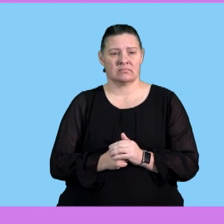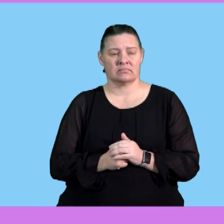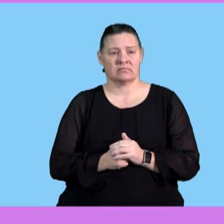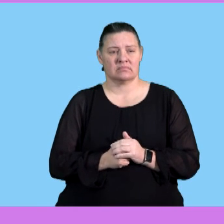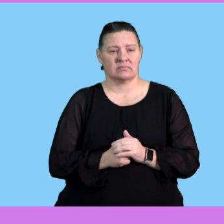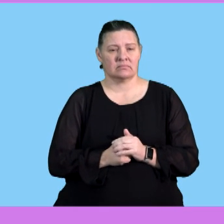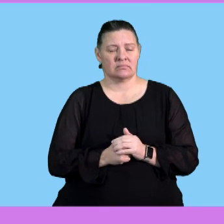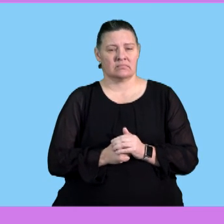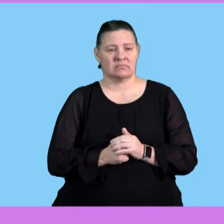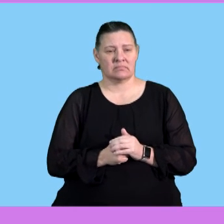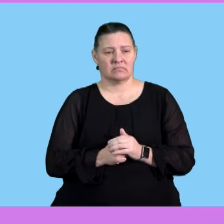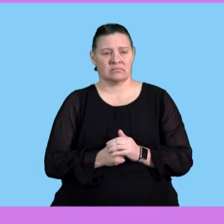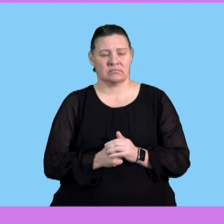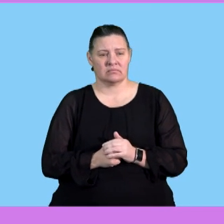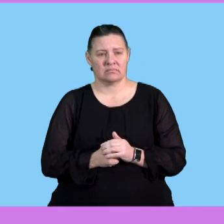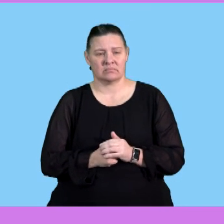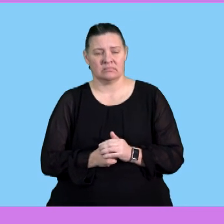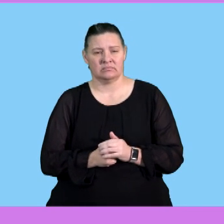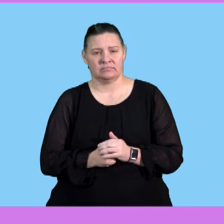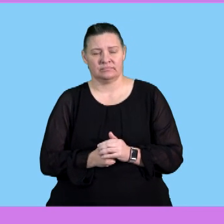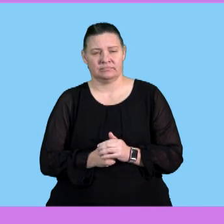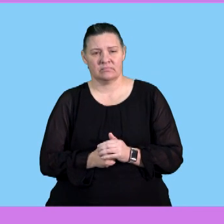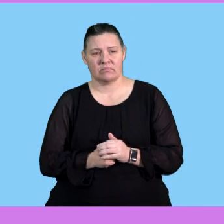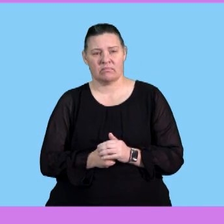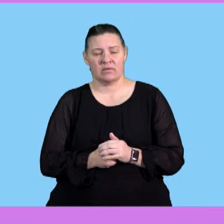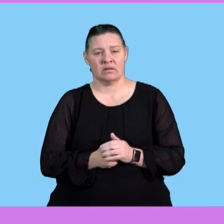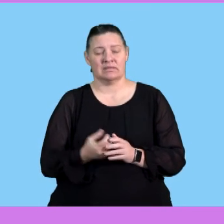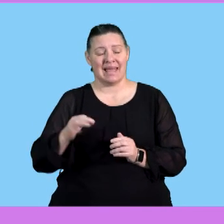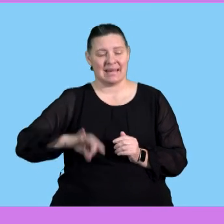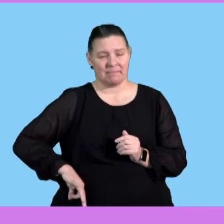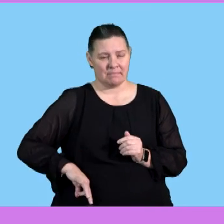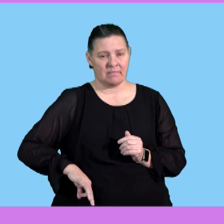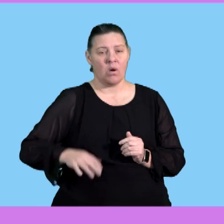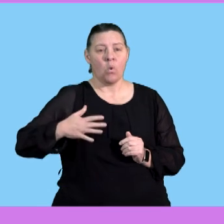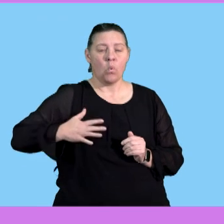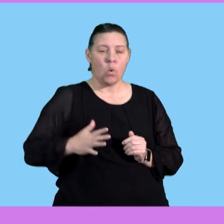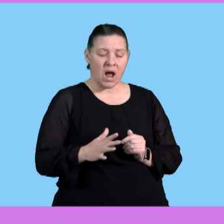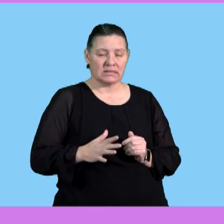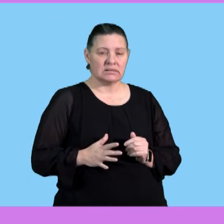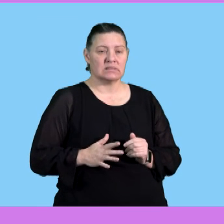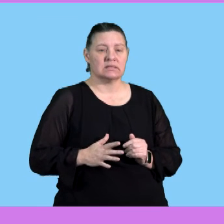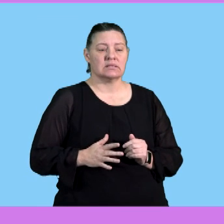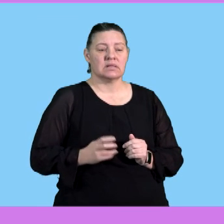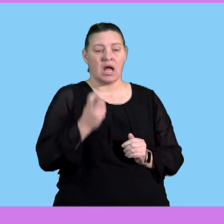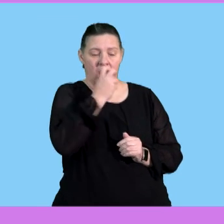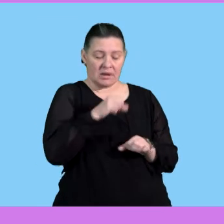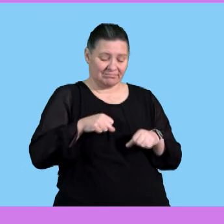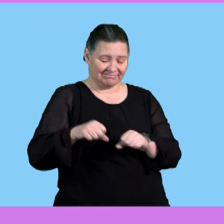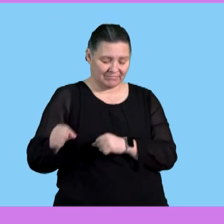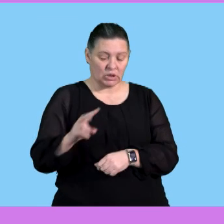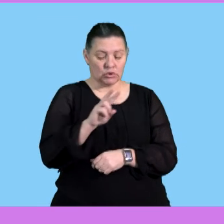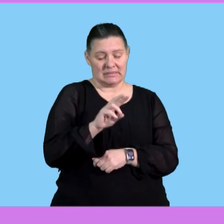and have a look. So now the income, he wanted to